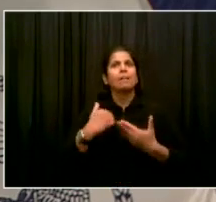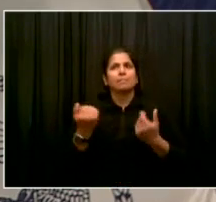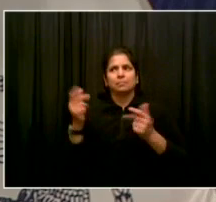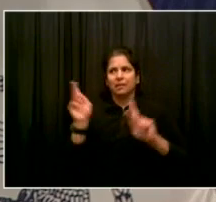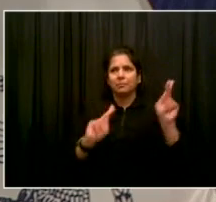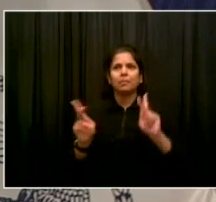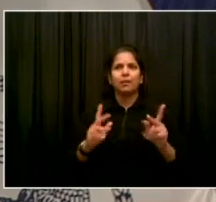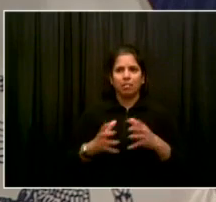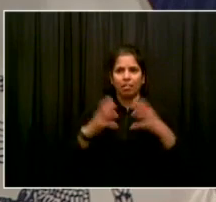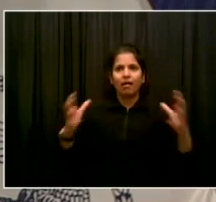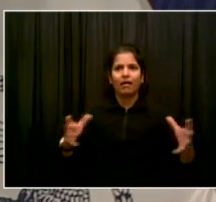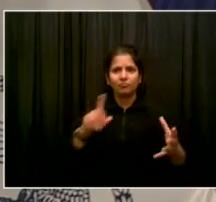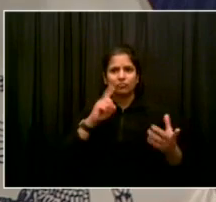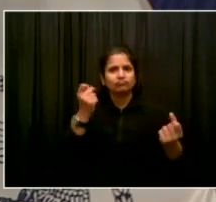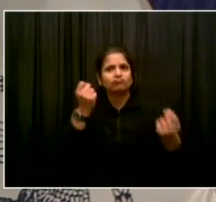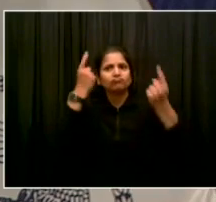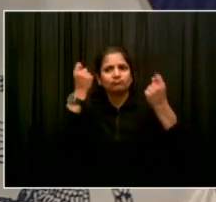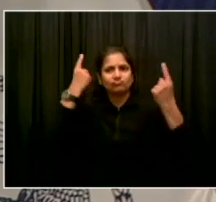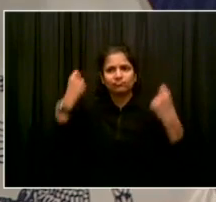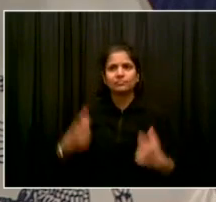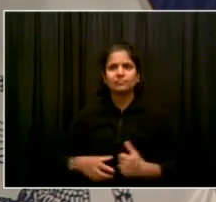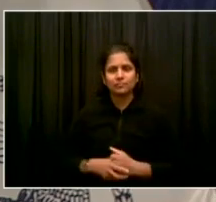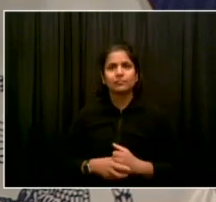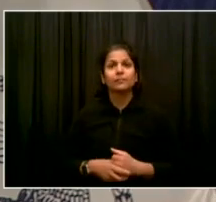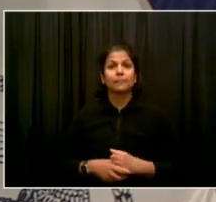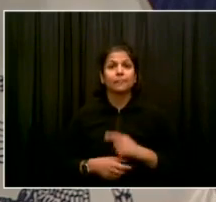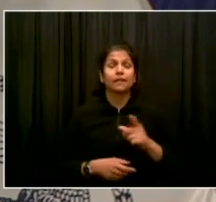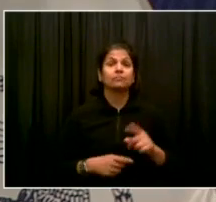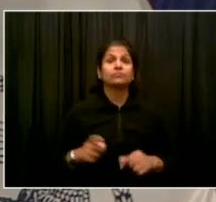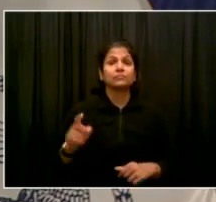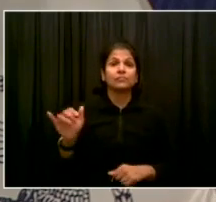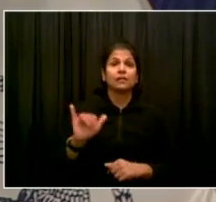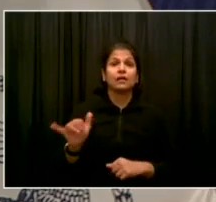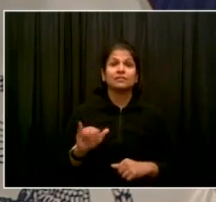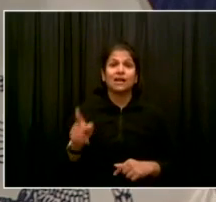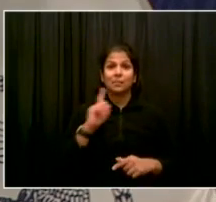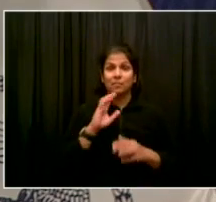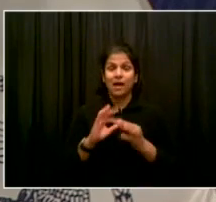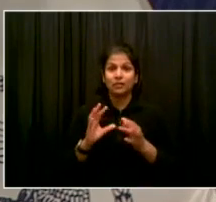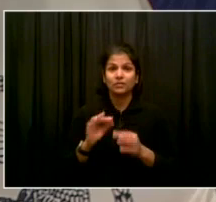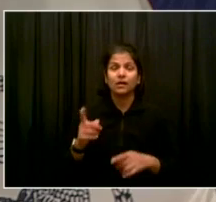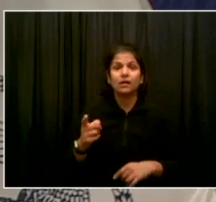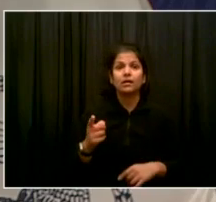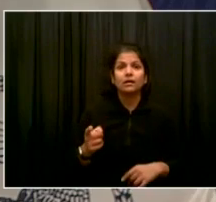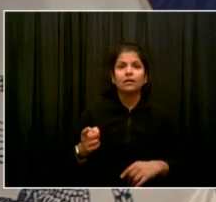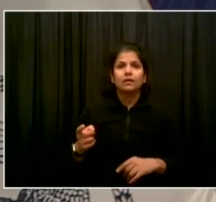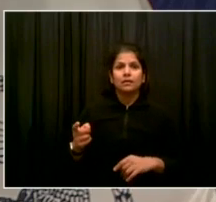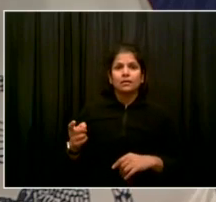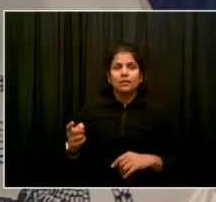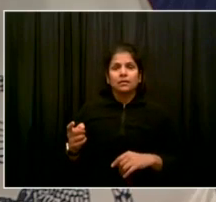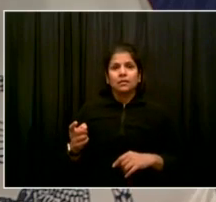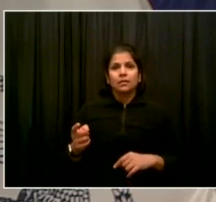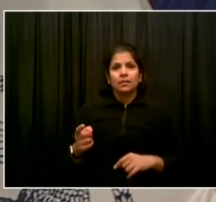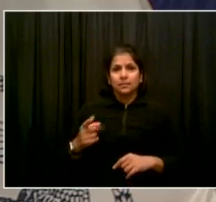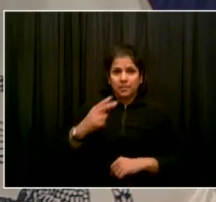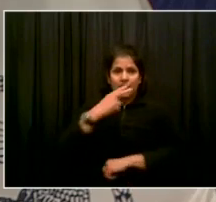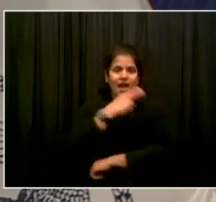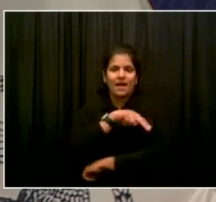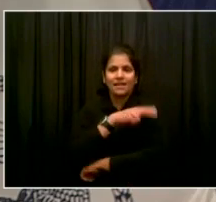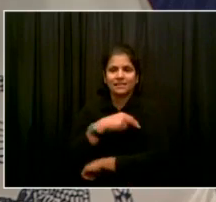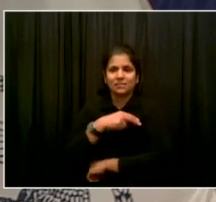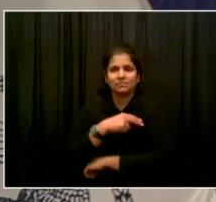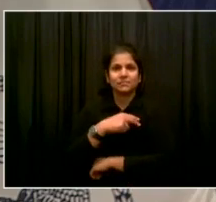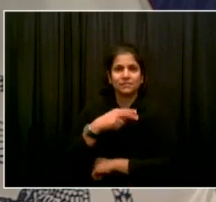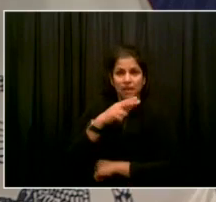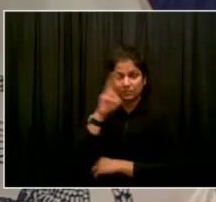hospital. You mentioned to me the other day, when you don't have to intubate people, of course, what that means for their health